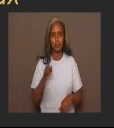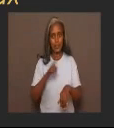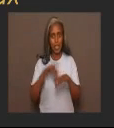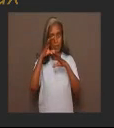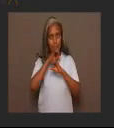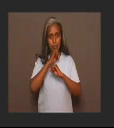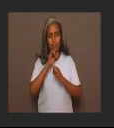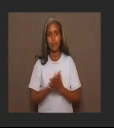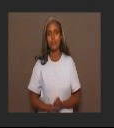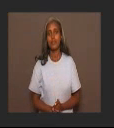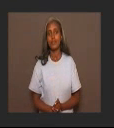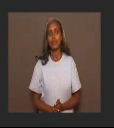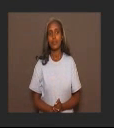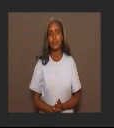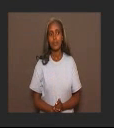Time's up.